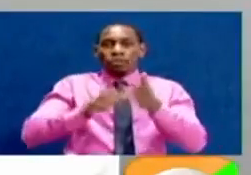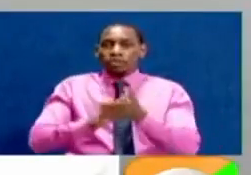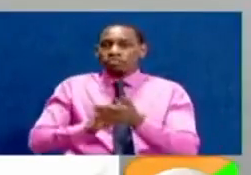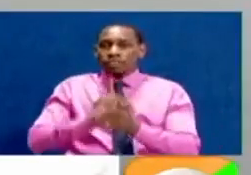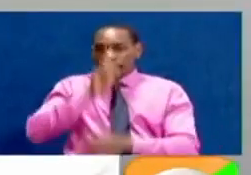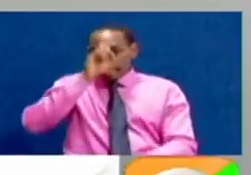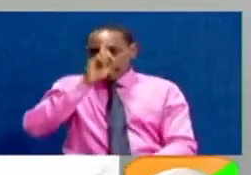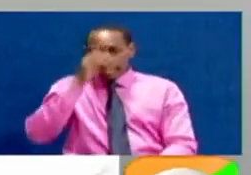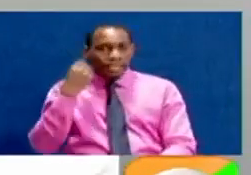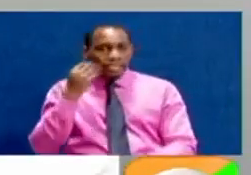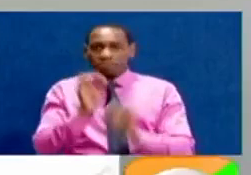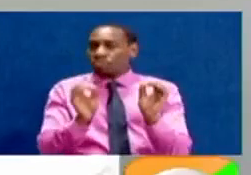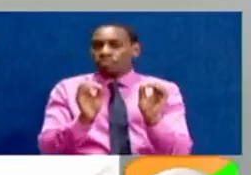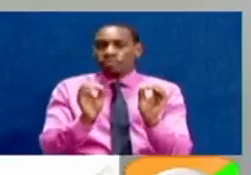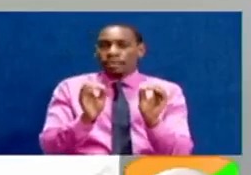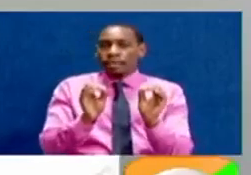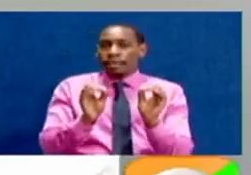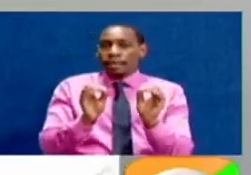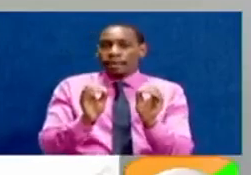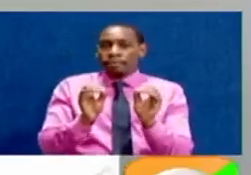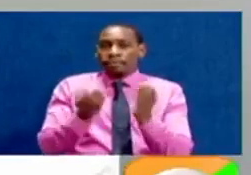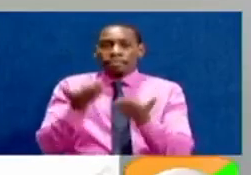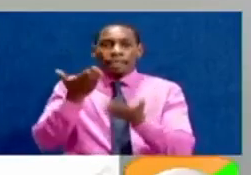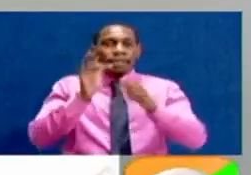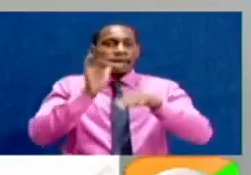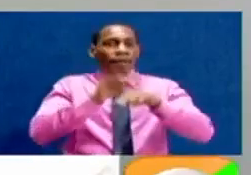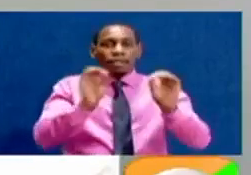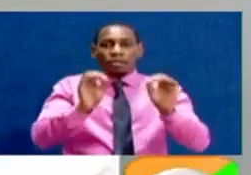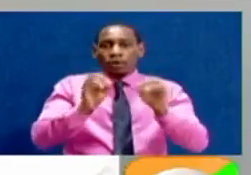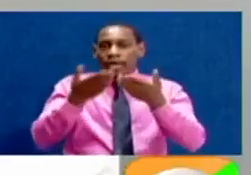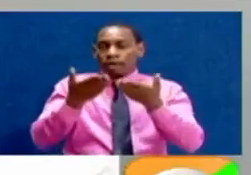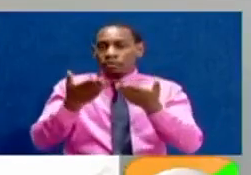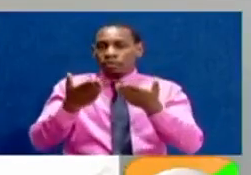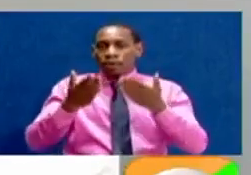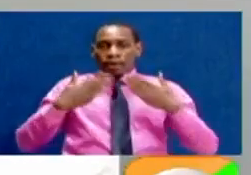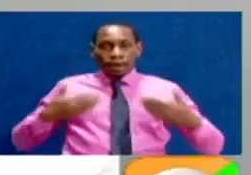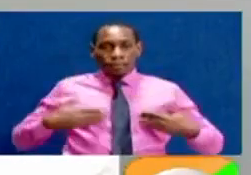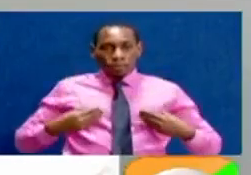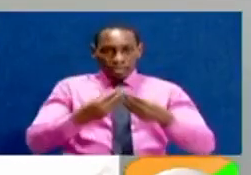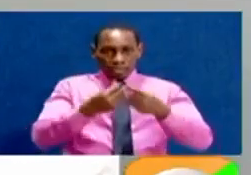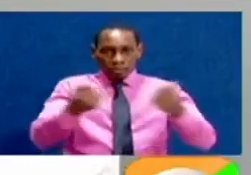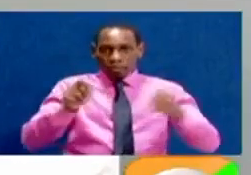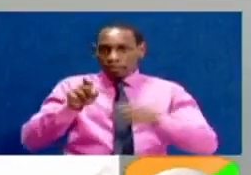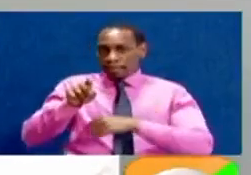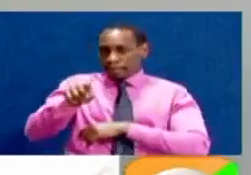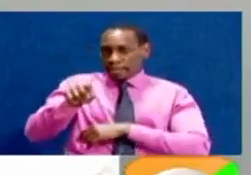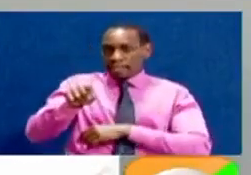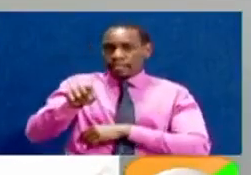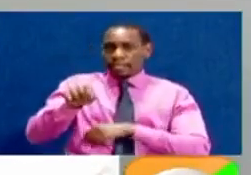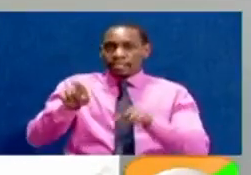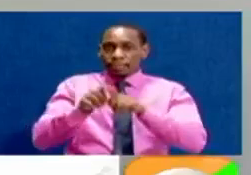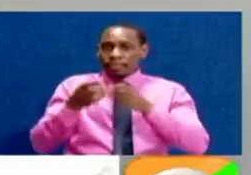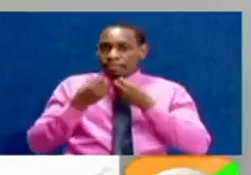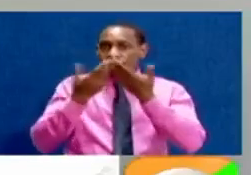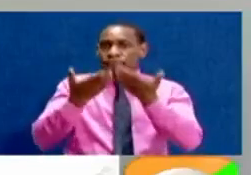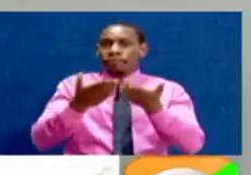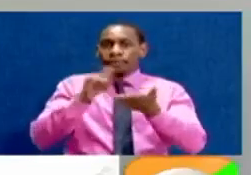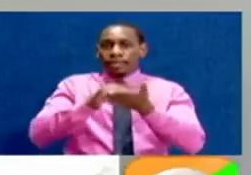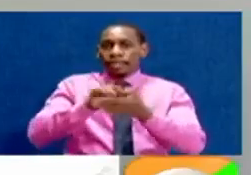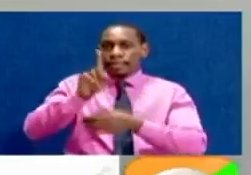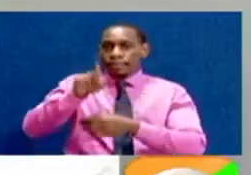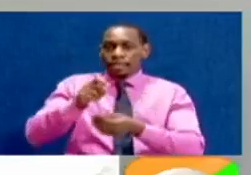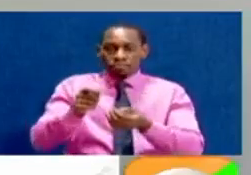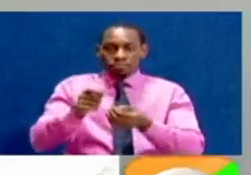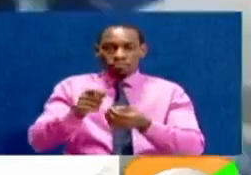severe disease. It may not necessarily affect how the immune system fights the virus. This is information that we still need